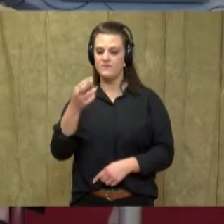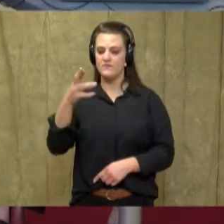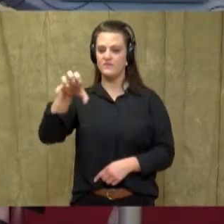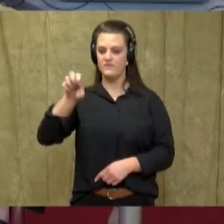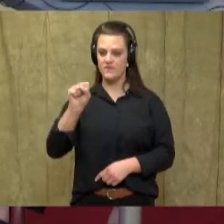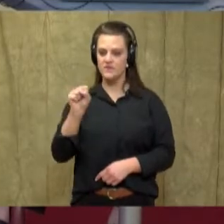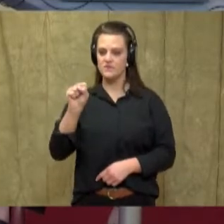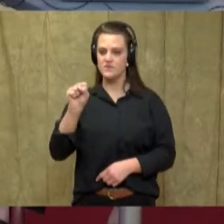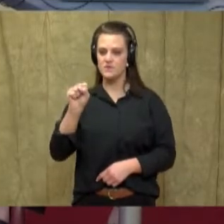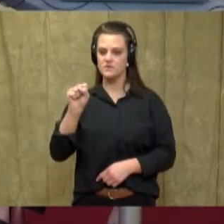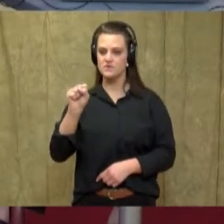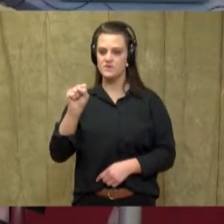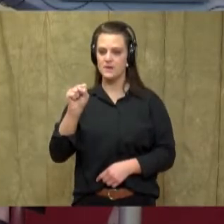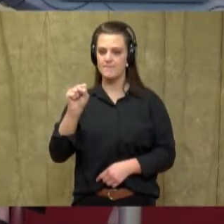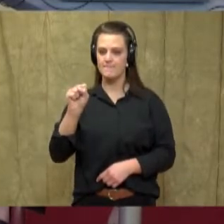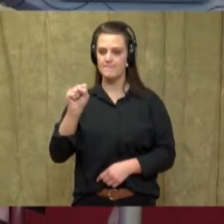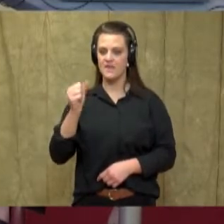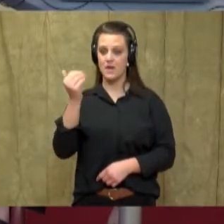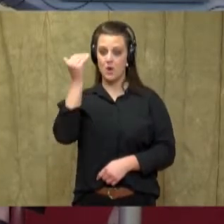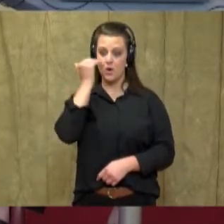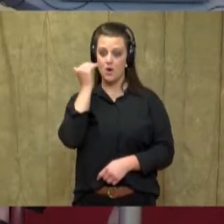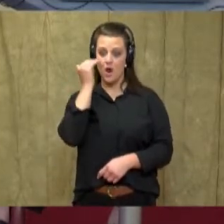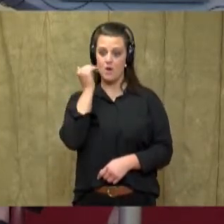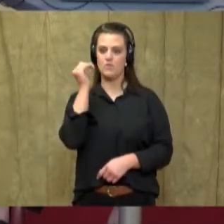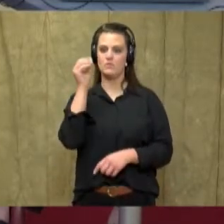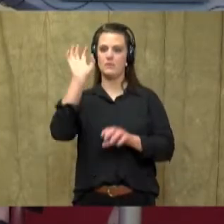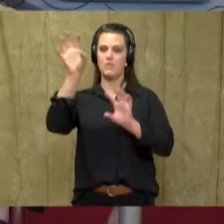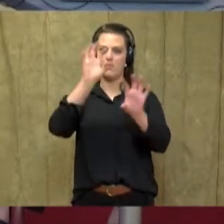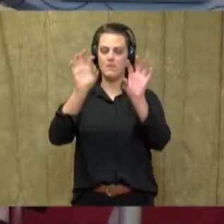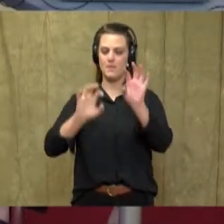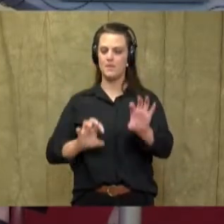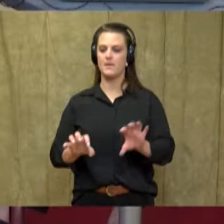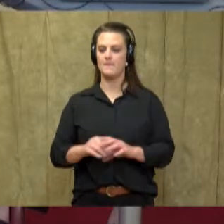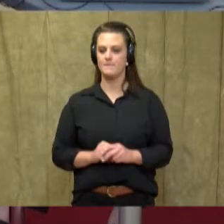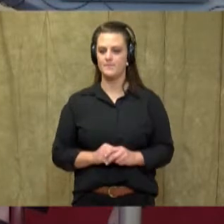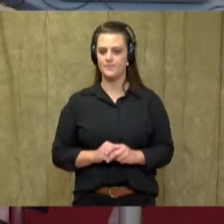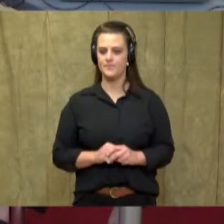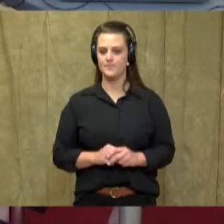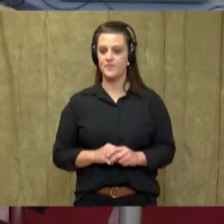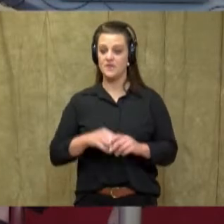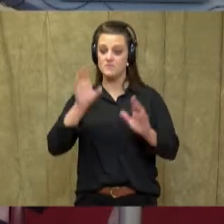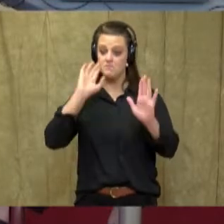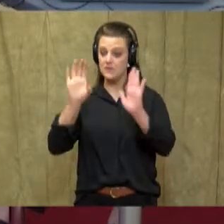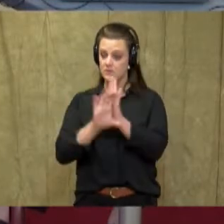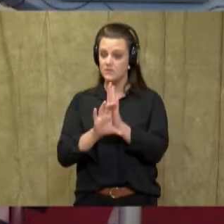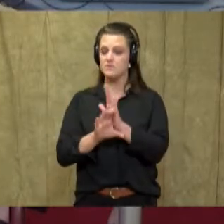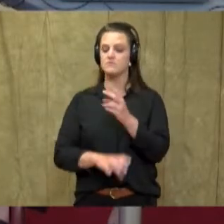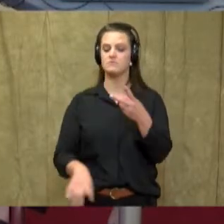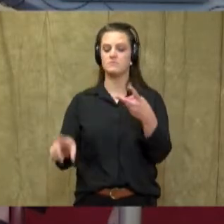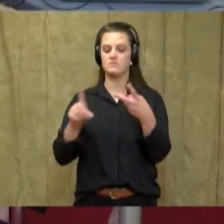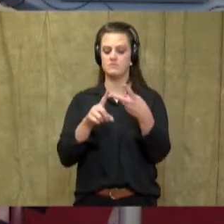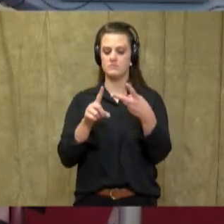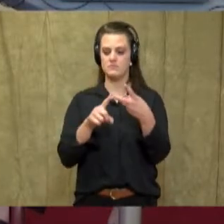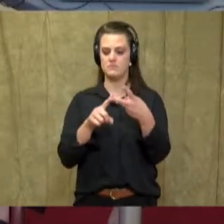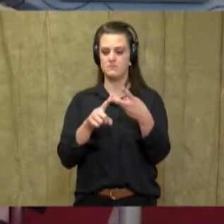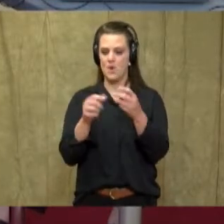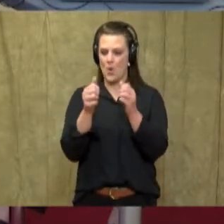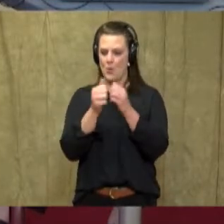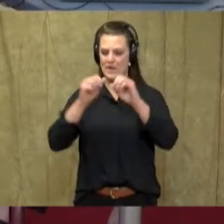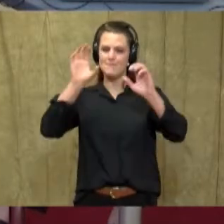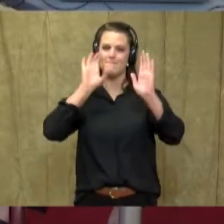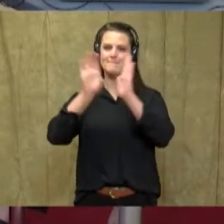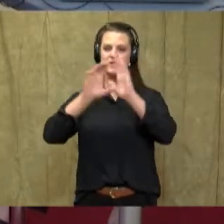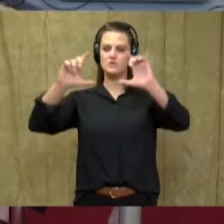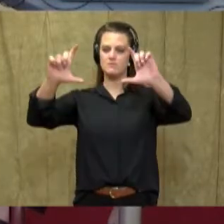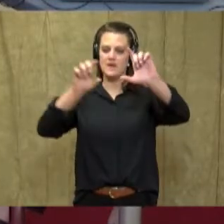are known within informational text, such as photographs, pictures with